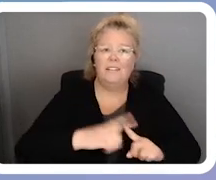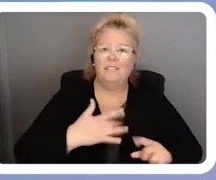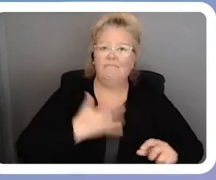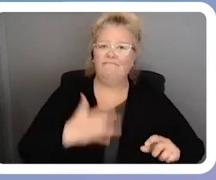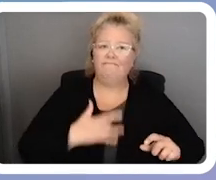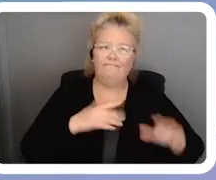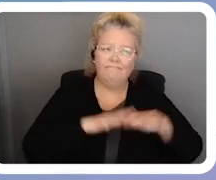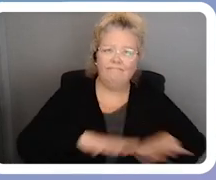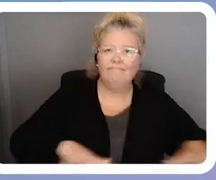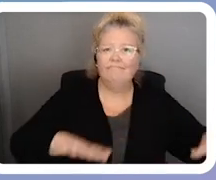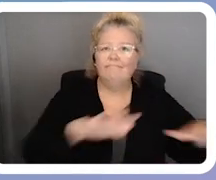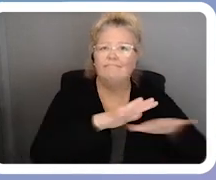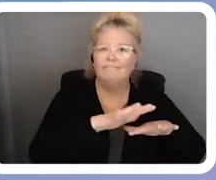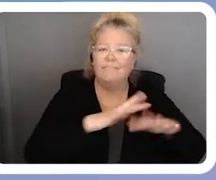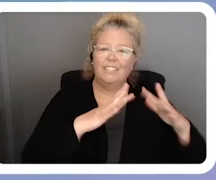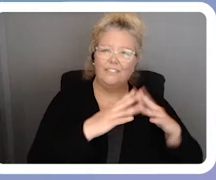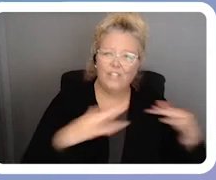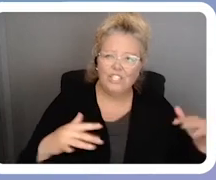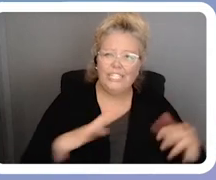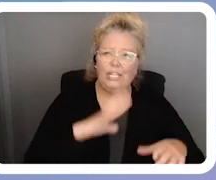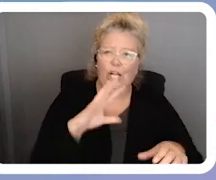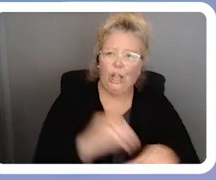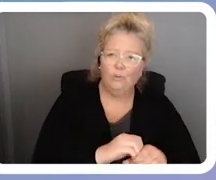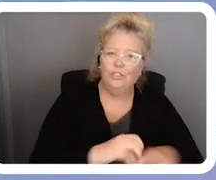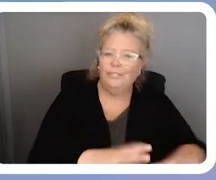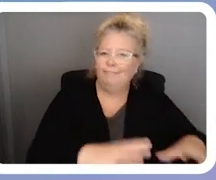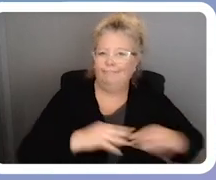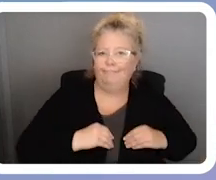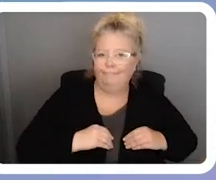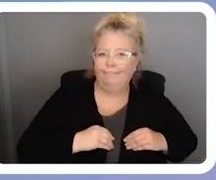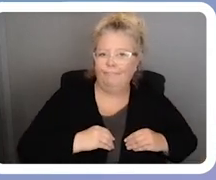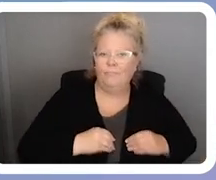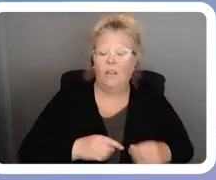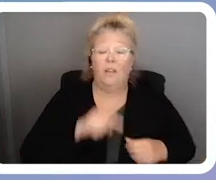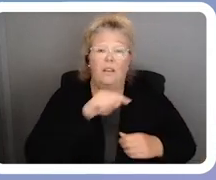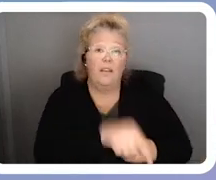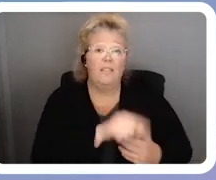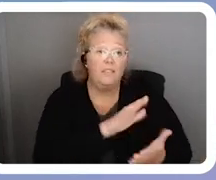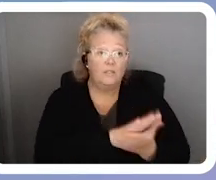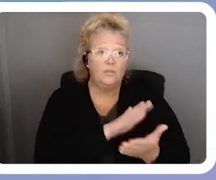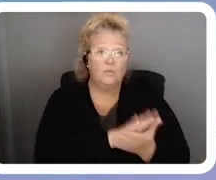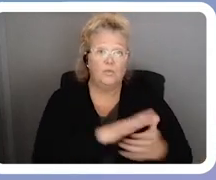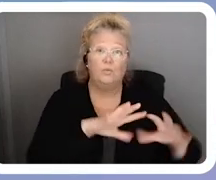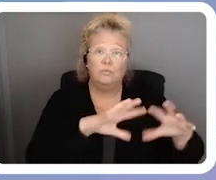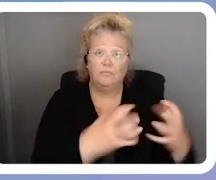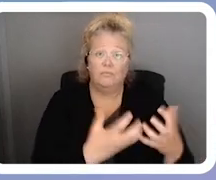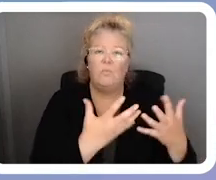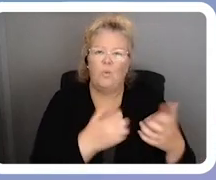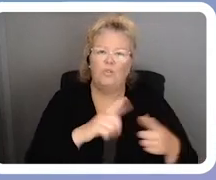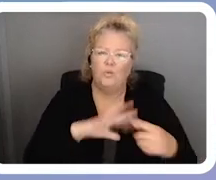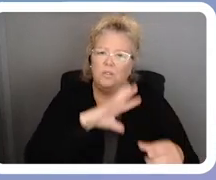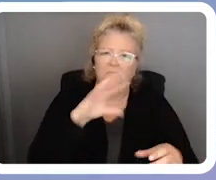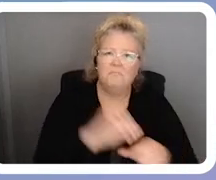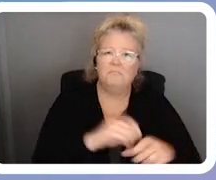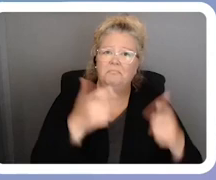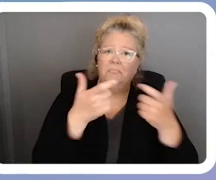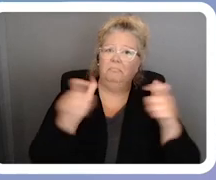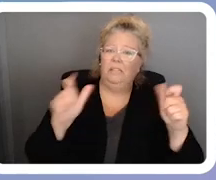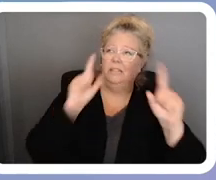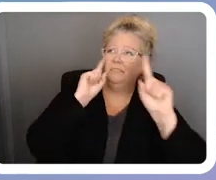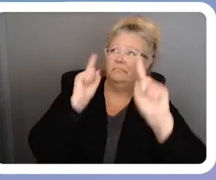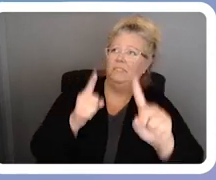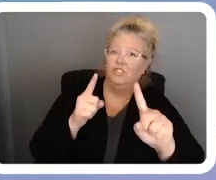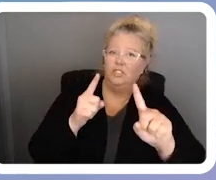where diversity and inclusion is accepted and embraced. This chapter's goal was to play a part in the bigger plan and support the work